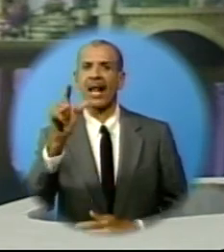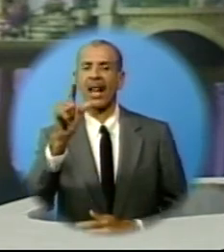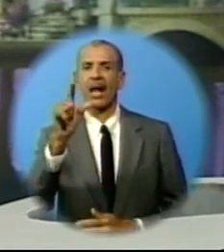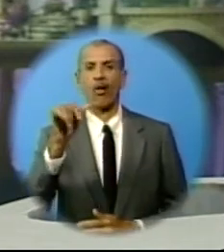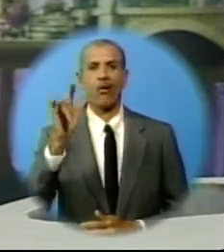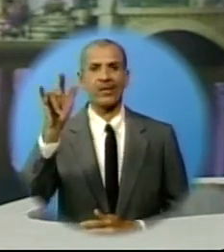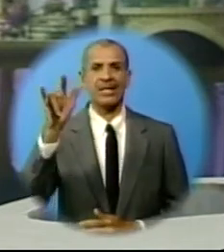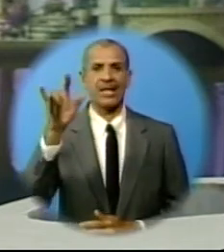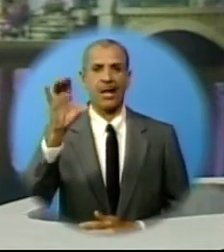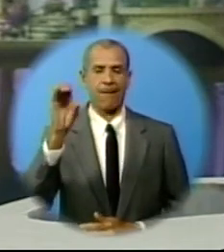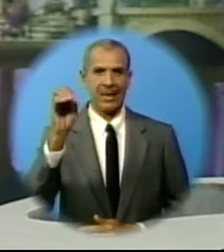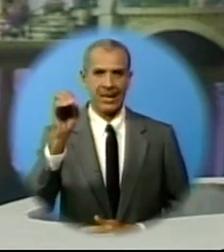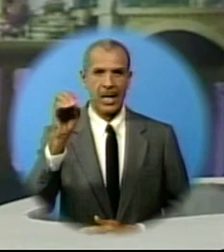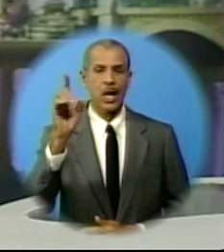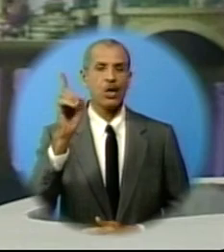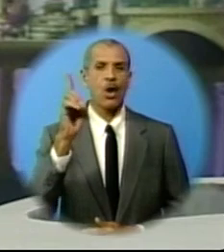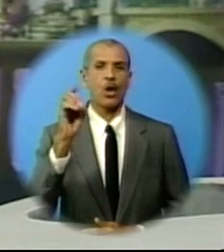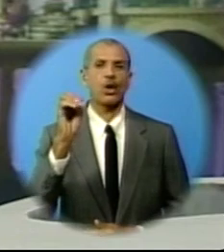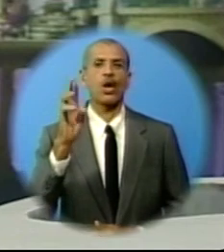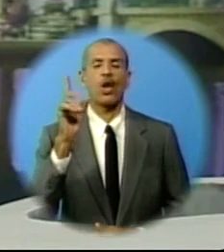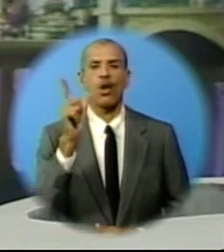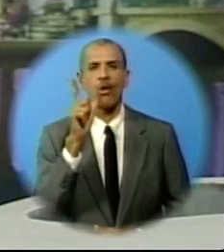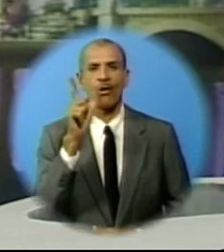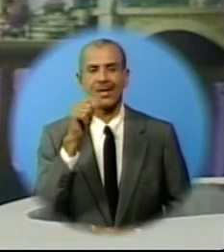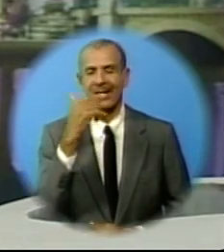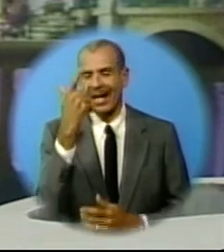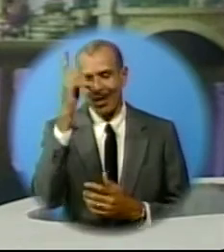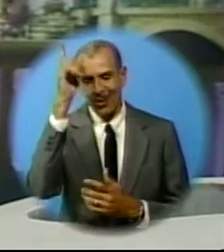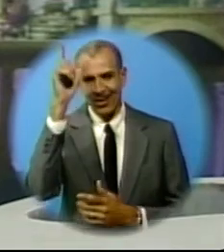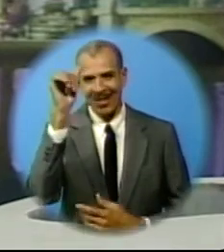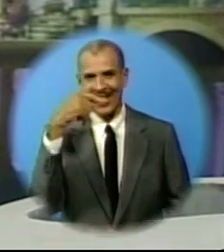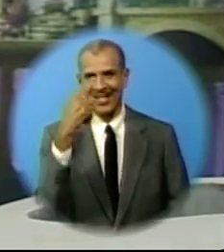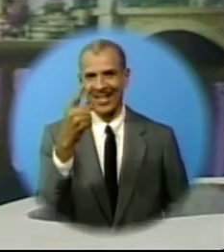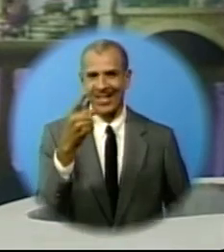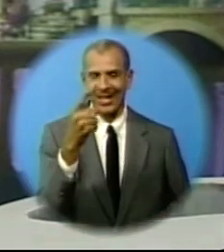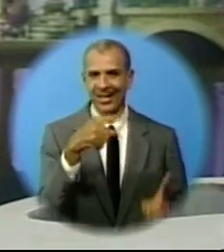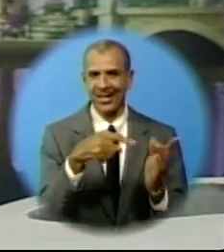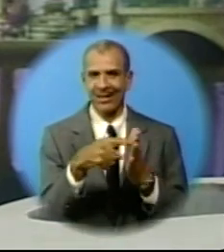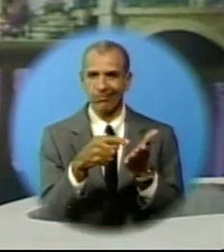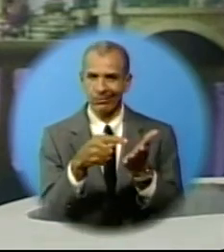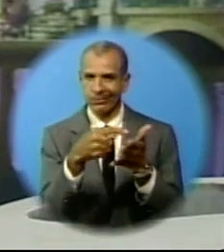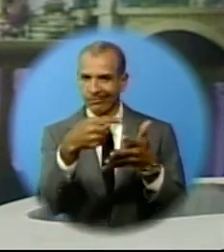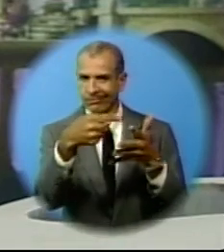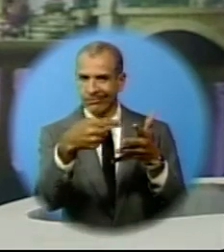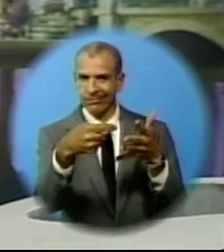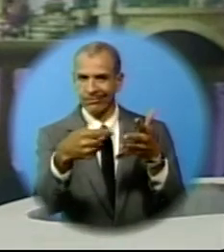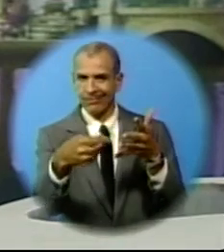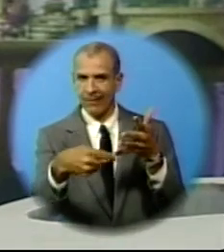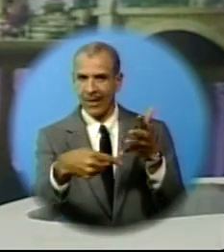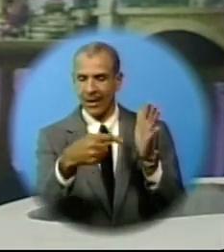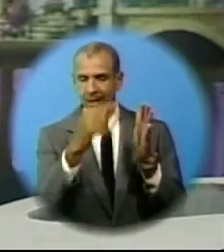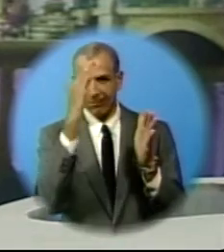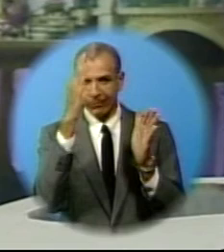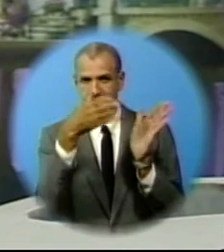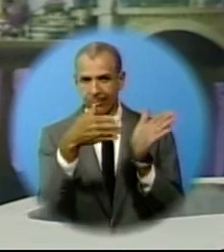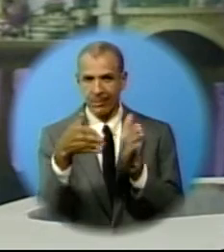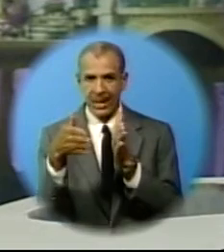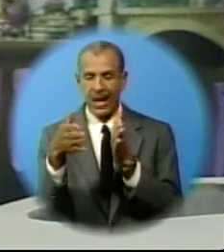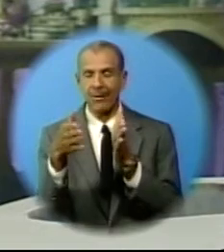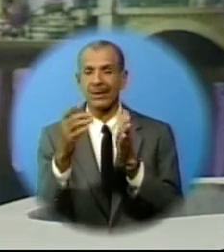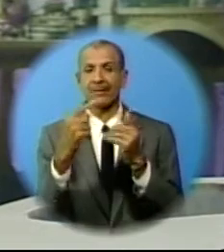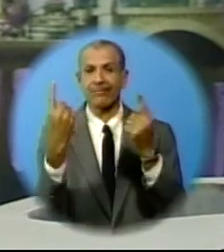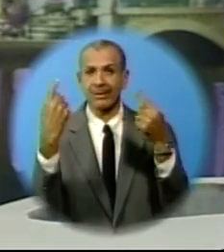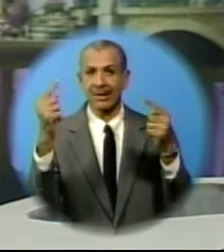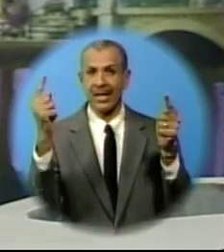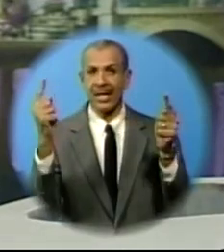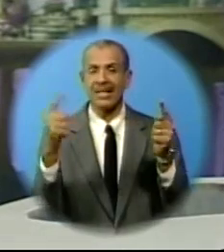company. Dr. Lowe disclosed that a heads of terms agreement laying out the possible points of negotiating an agreement for that project was completed. He